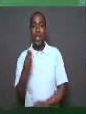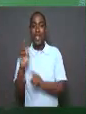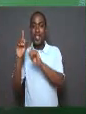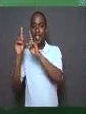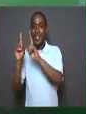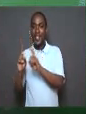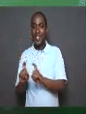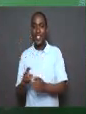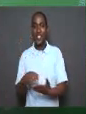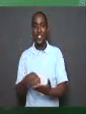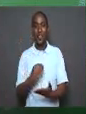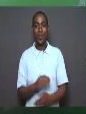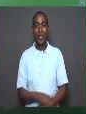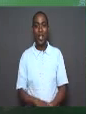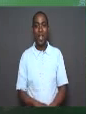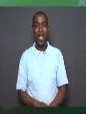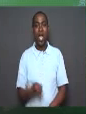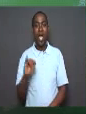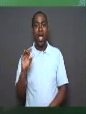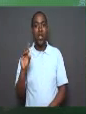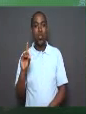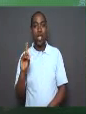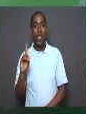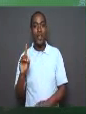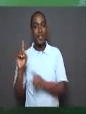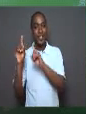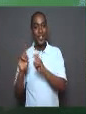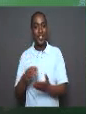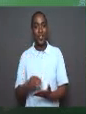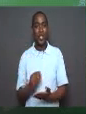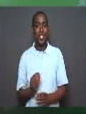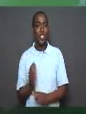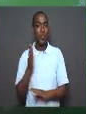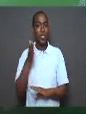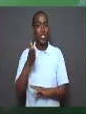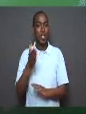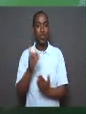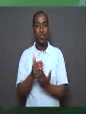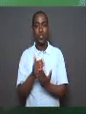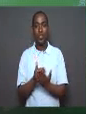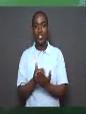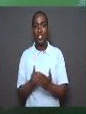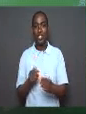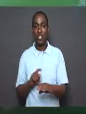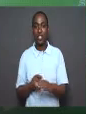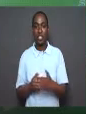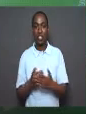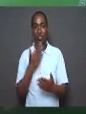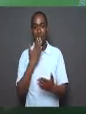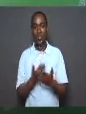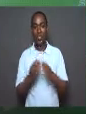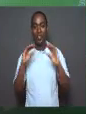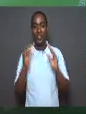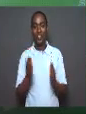Benedict's test and the iodine test. Until next lesson, thank you,